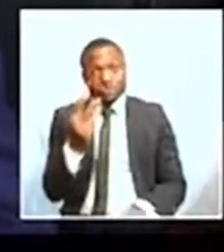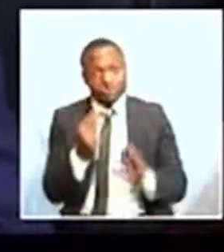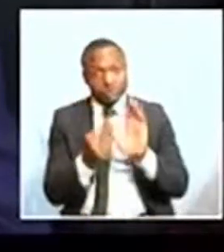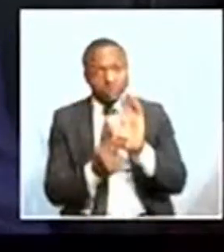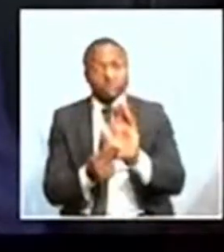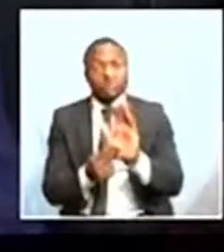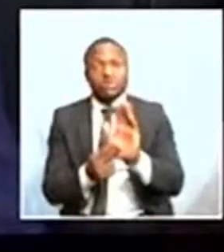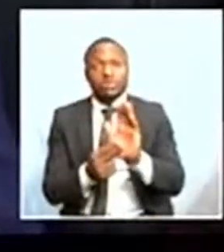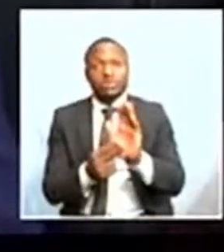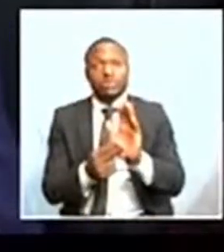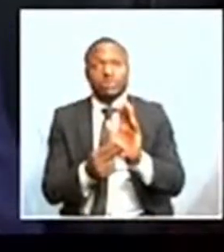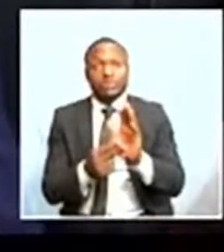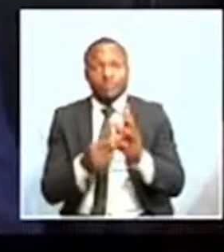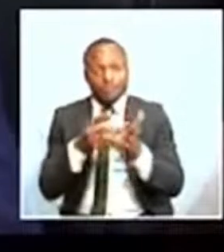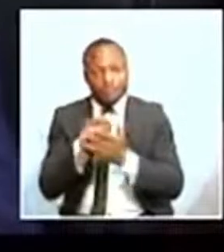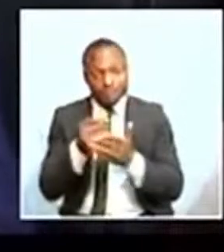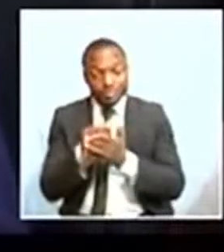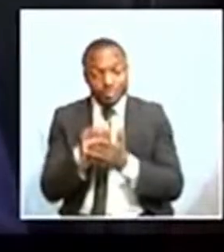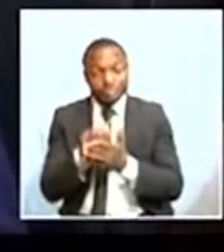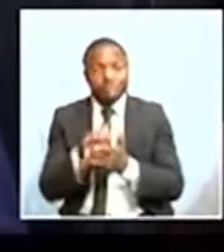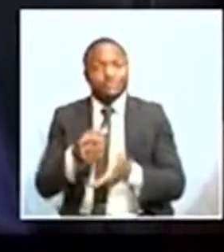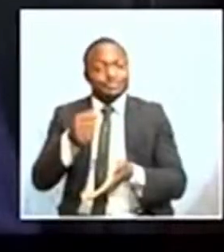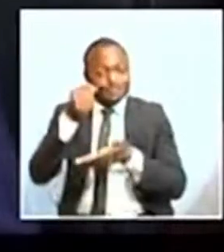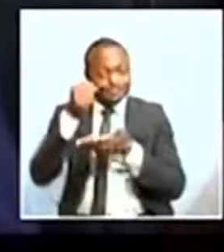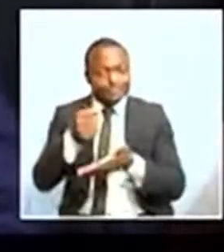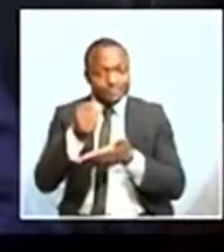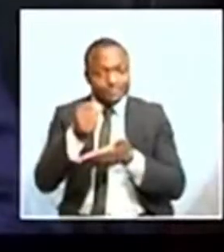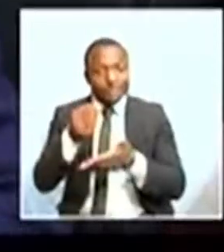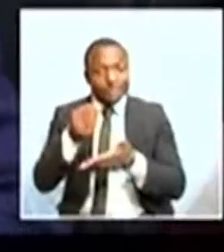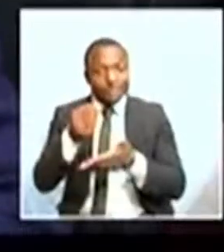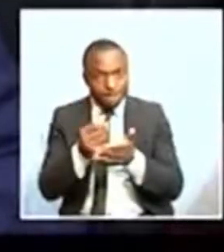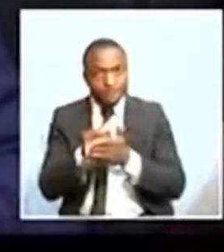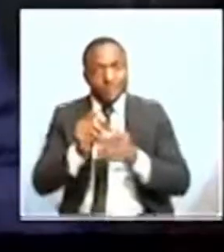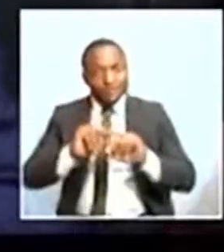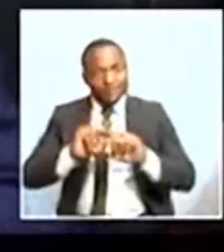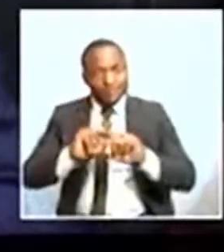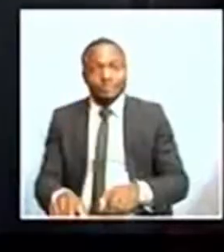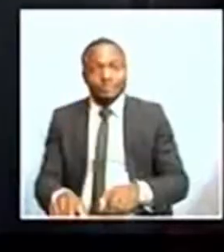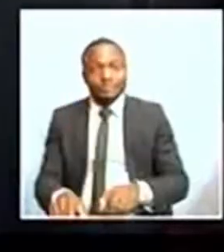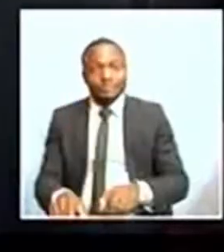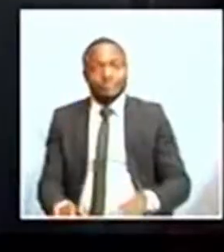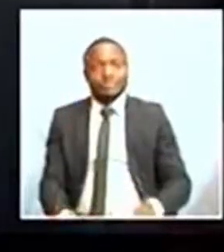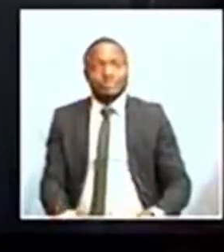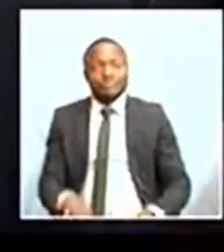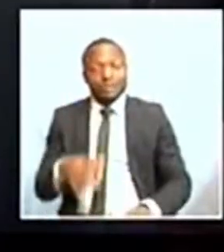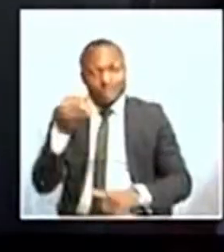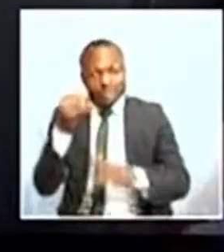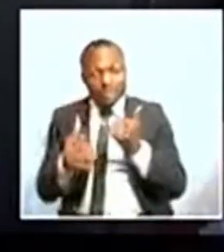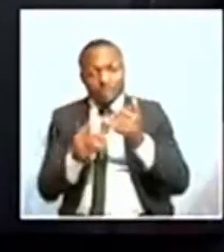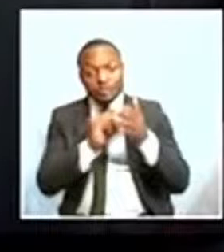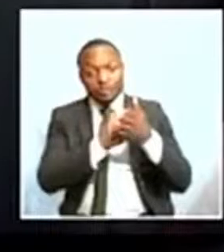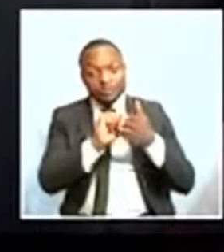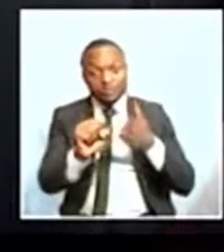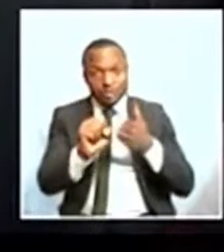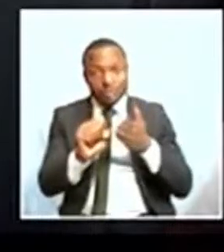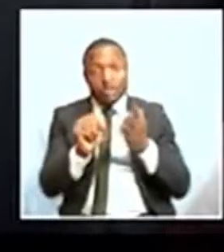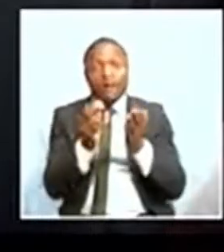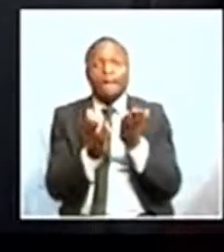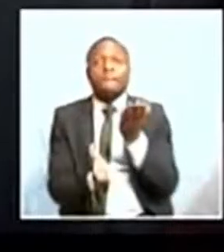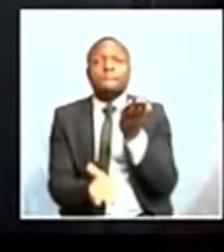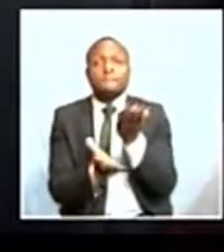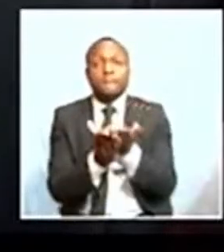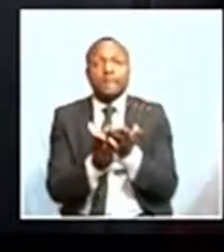of funds, budgeted, and then the income and the variance. And the last statement on page 2 is